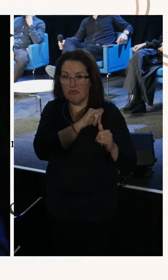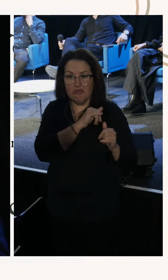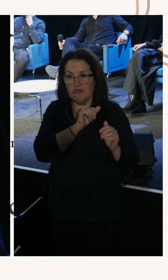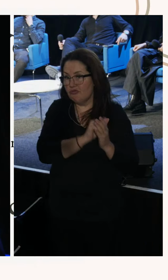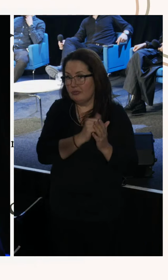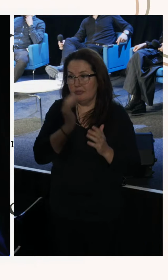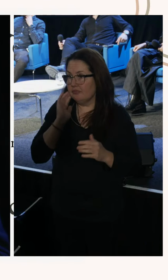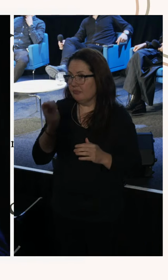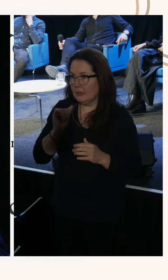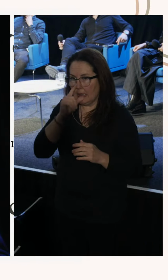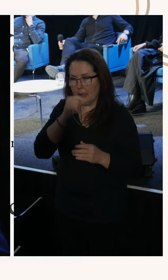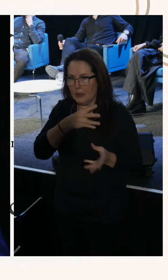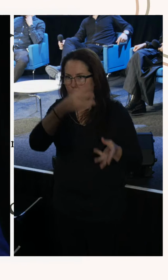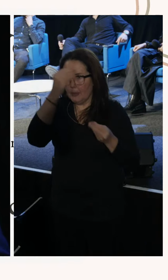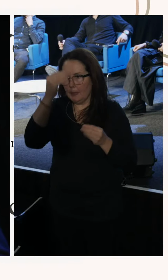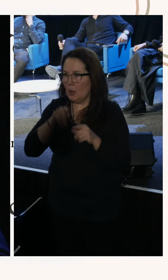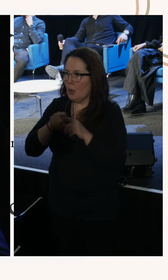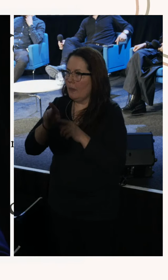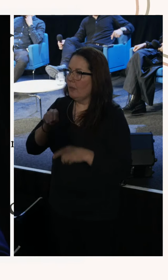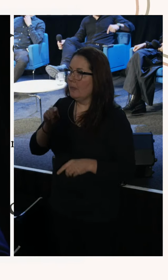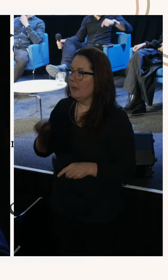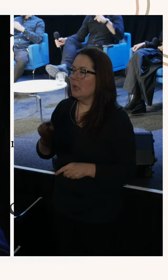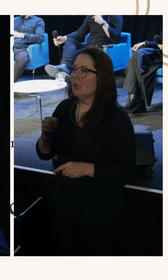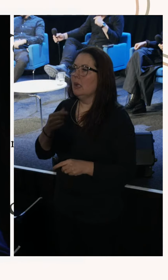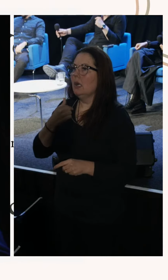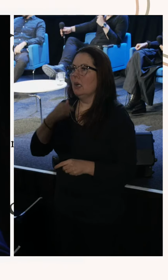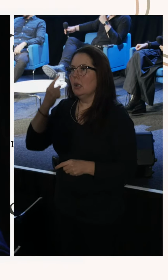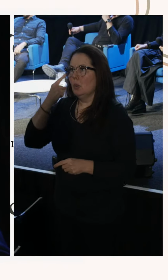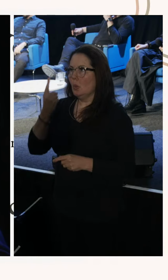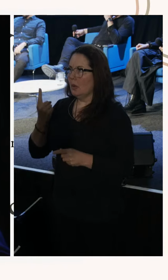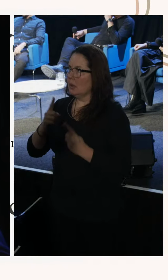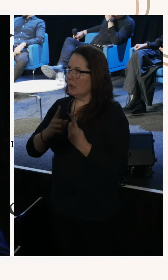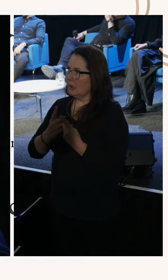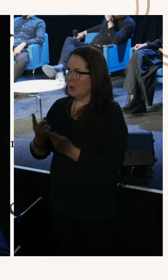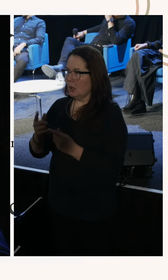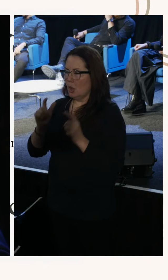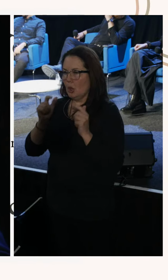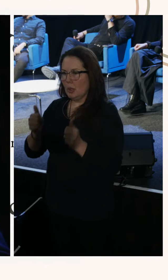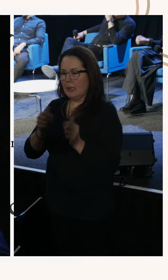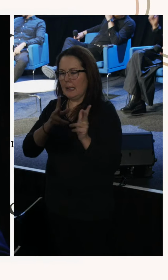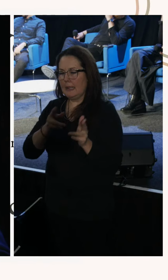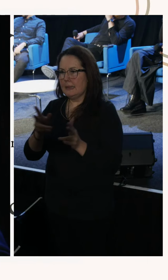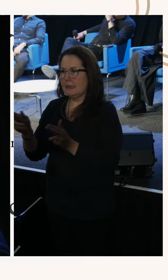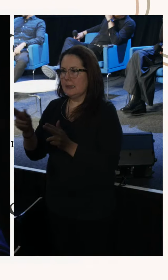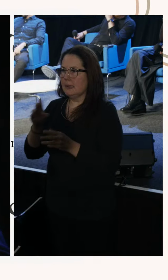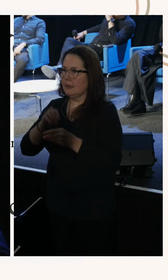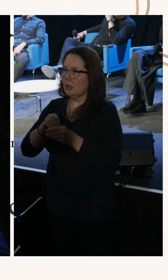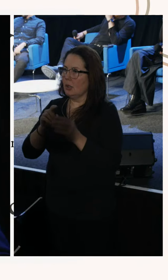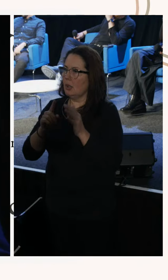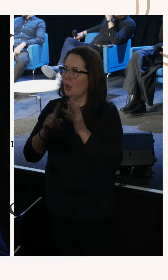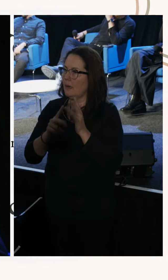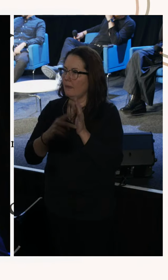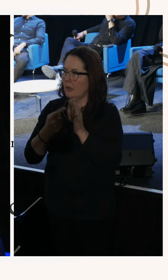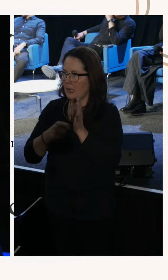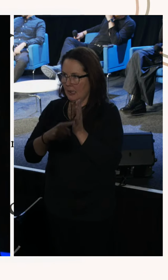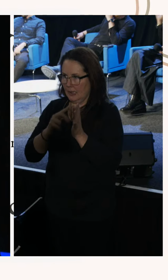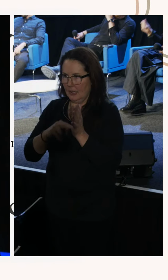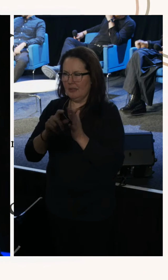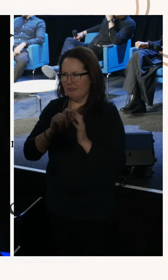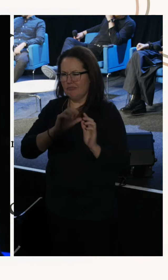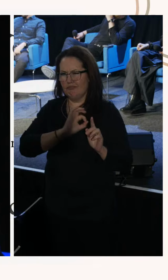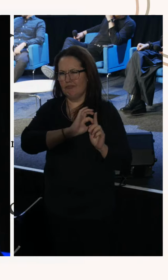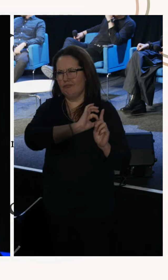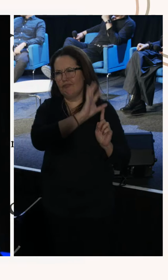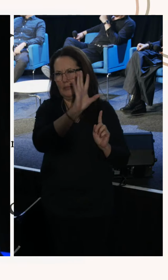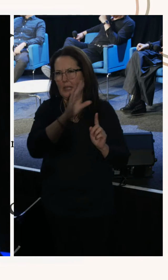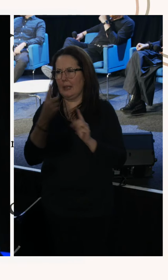learn from that. And one of the things that I think the early editors of Overland did really well, and the early editors of